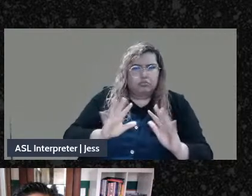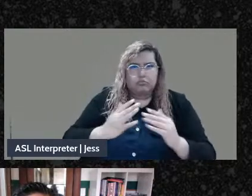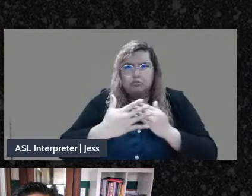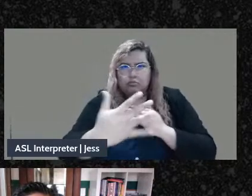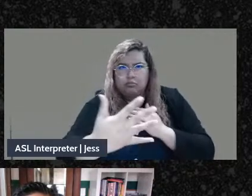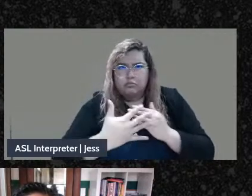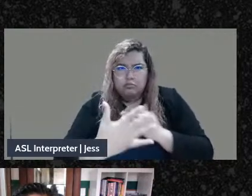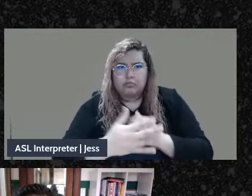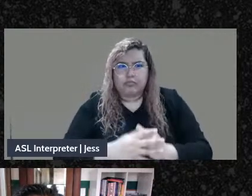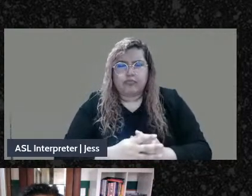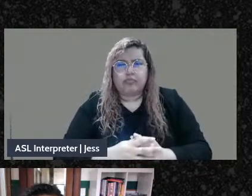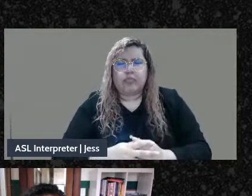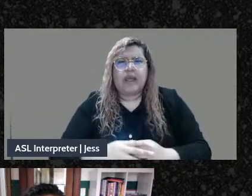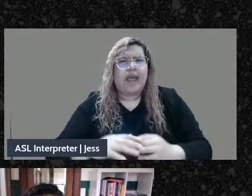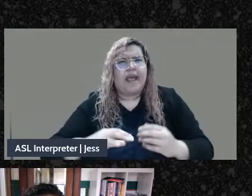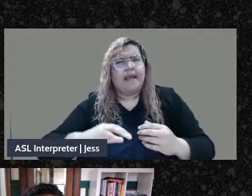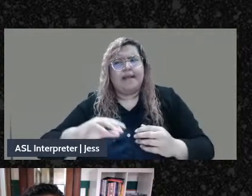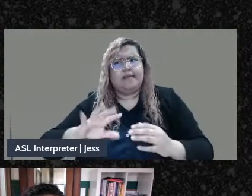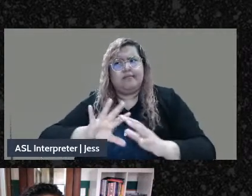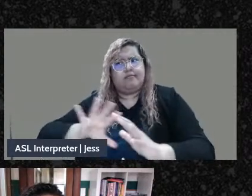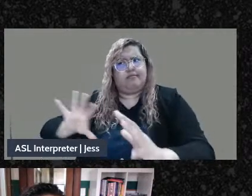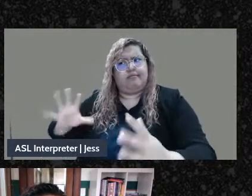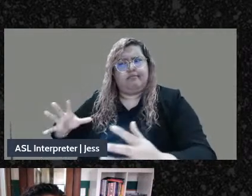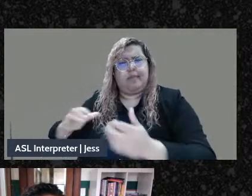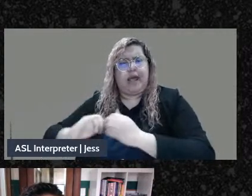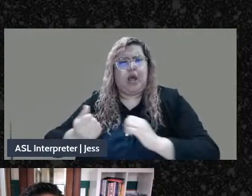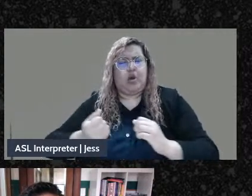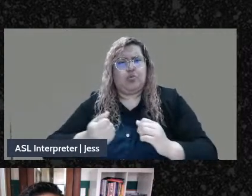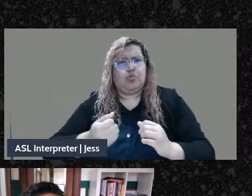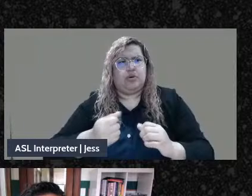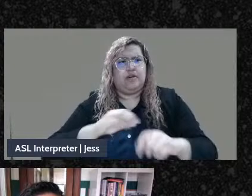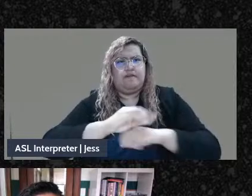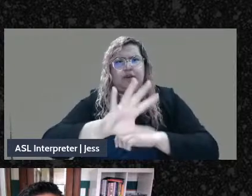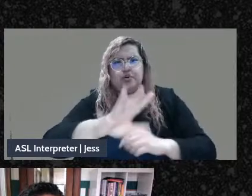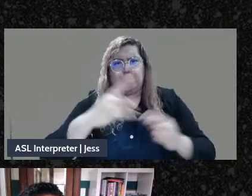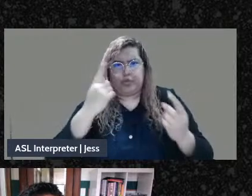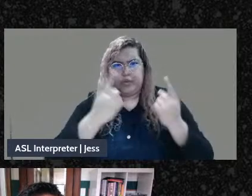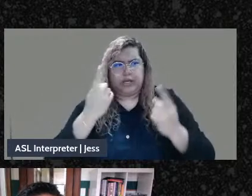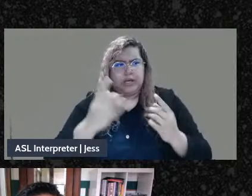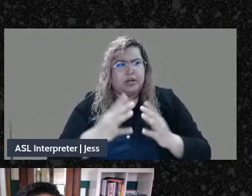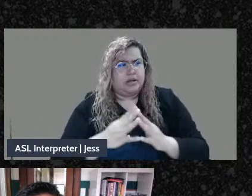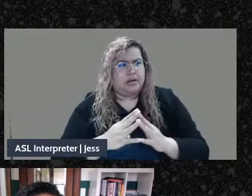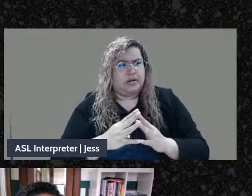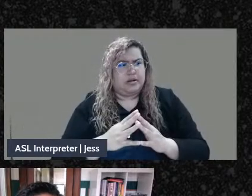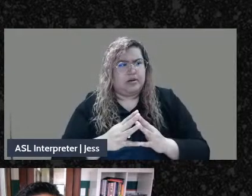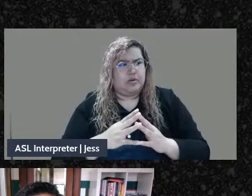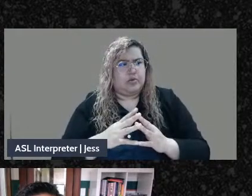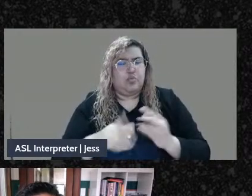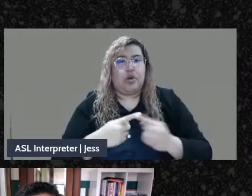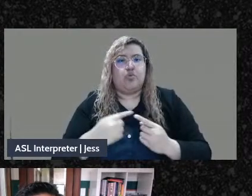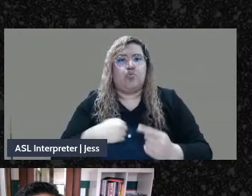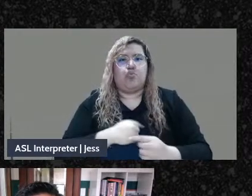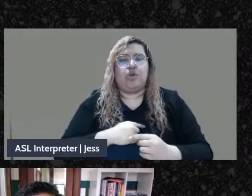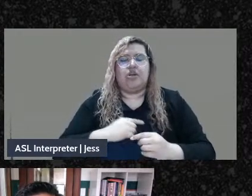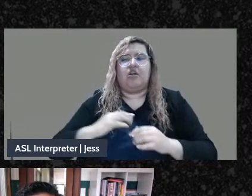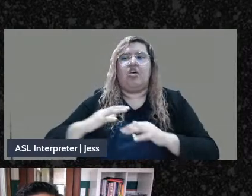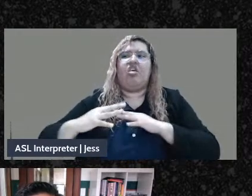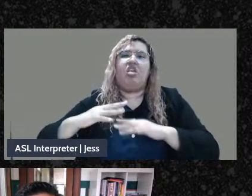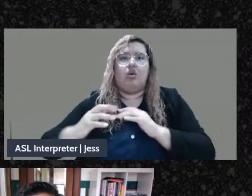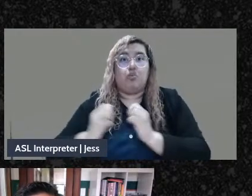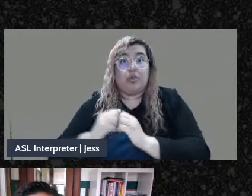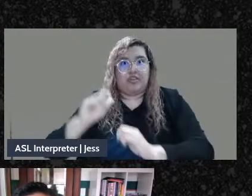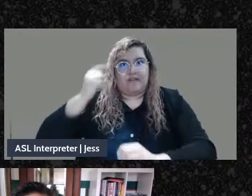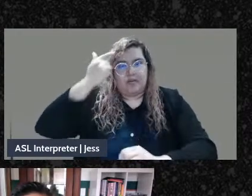how it is making you think about how we, when we decide to mess with government, how we do it